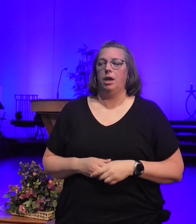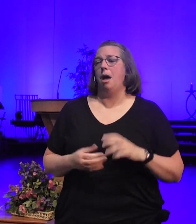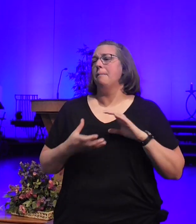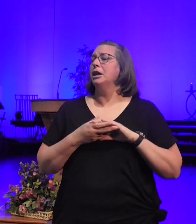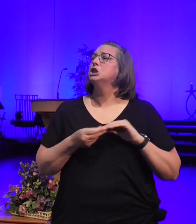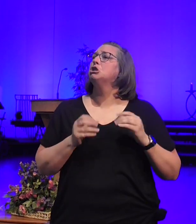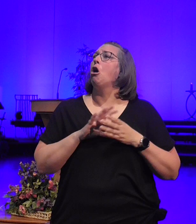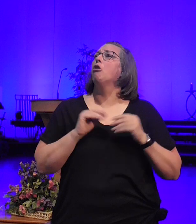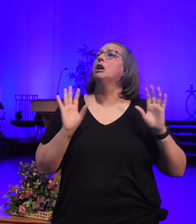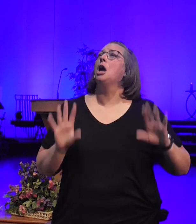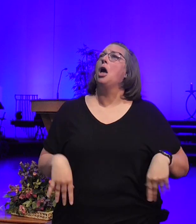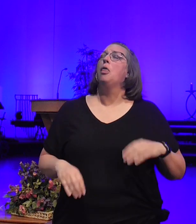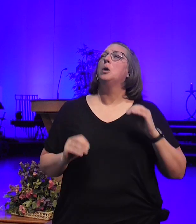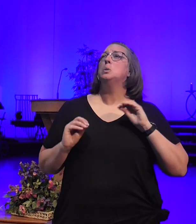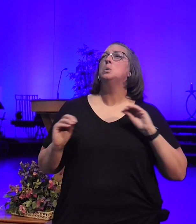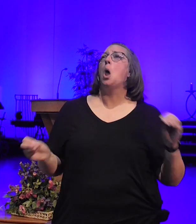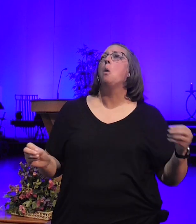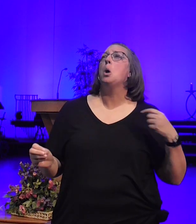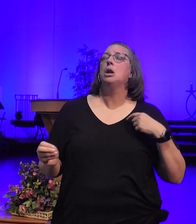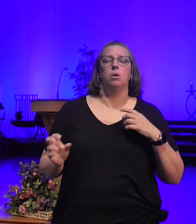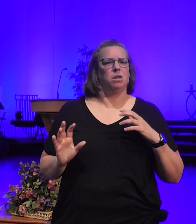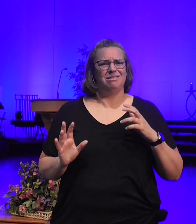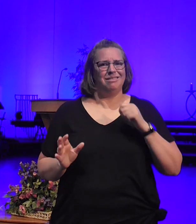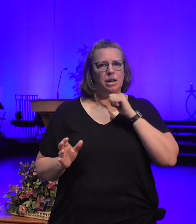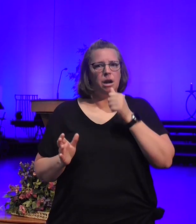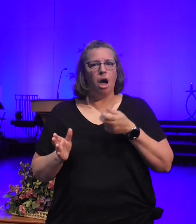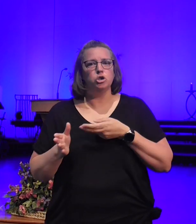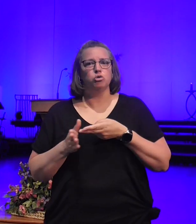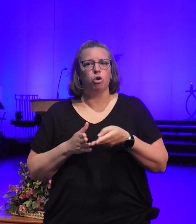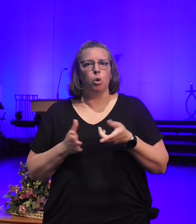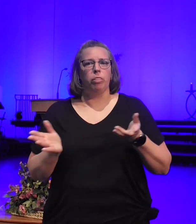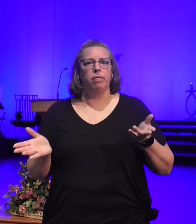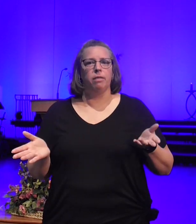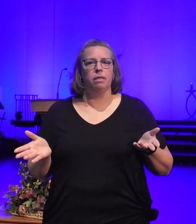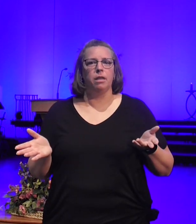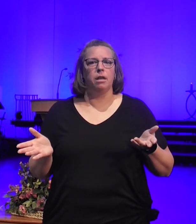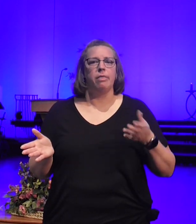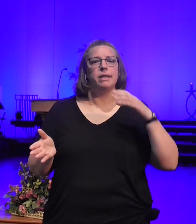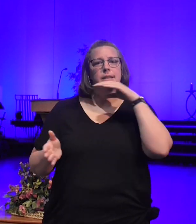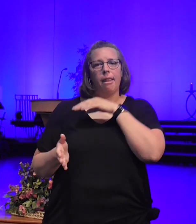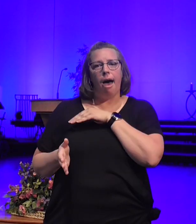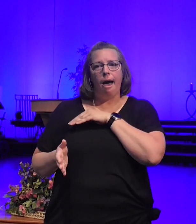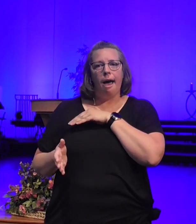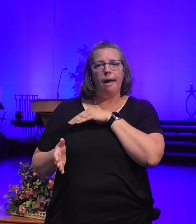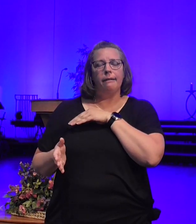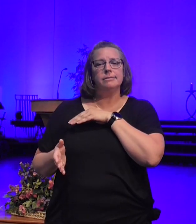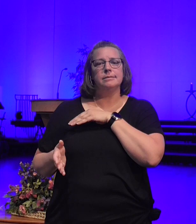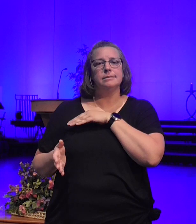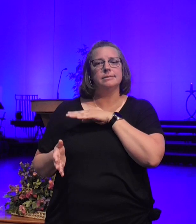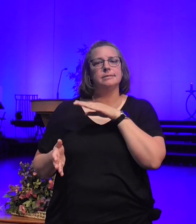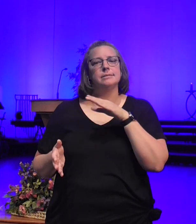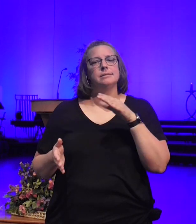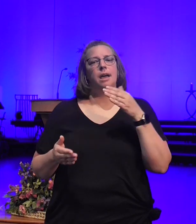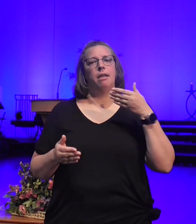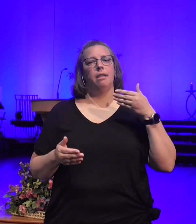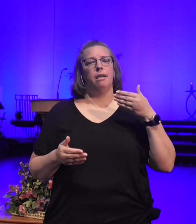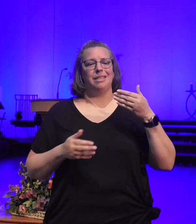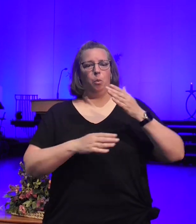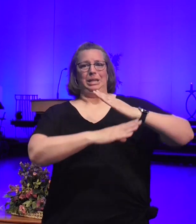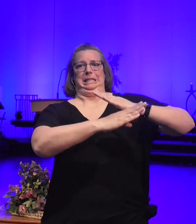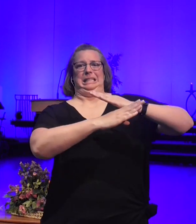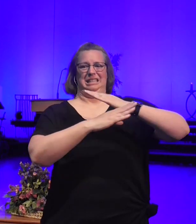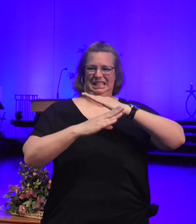no one who, they're not true. They're lies we tell ourselves to further keep